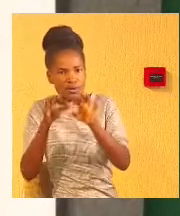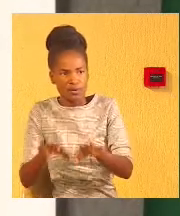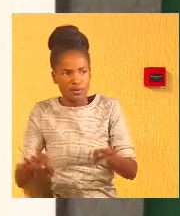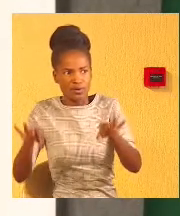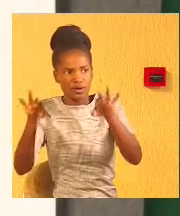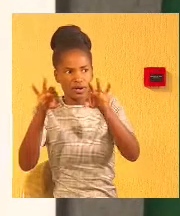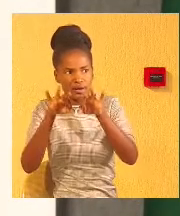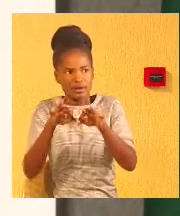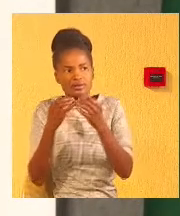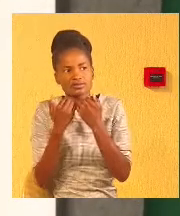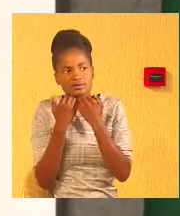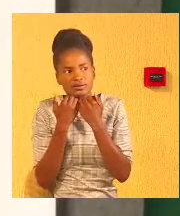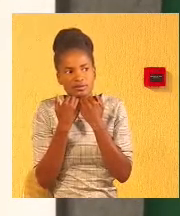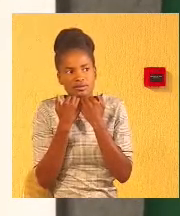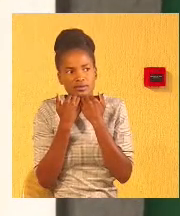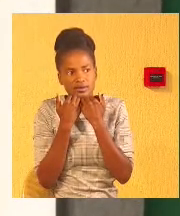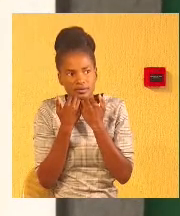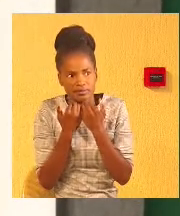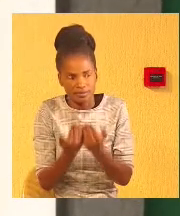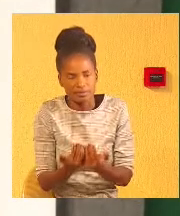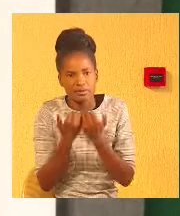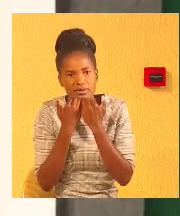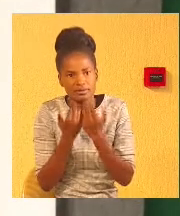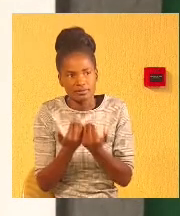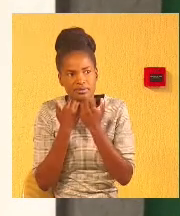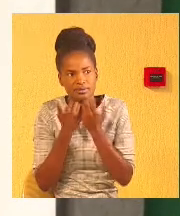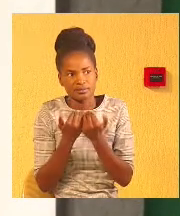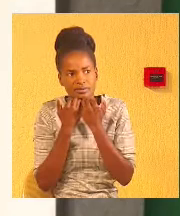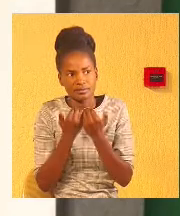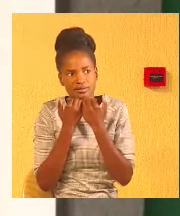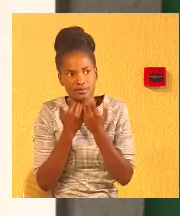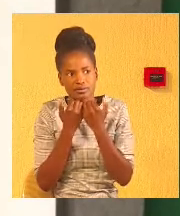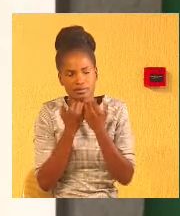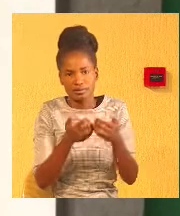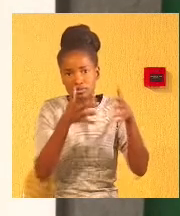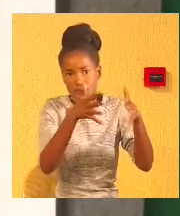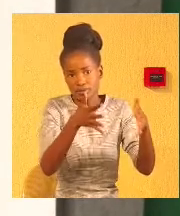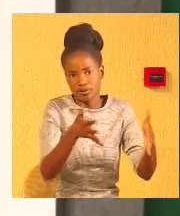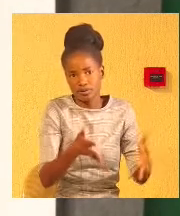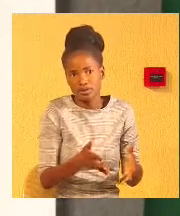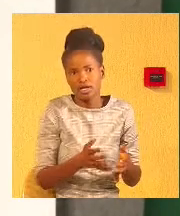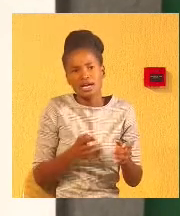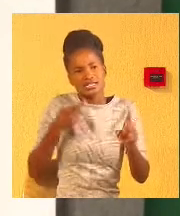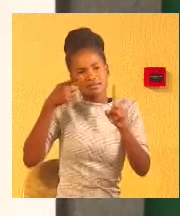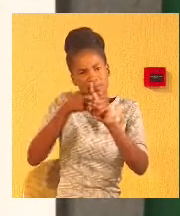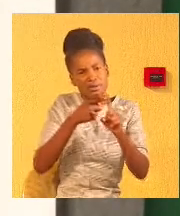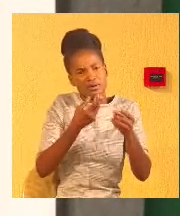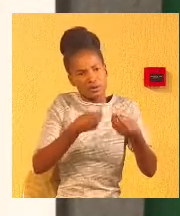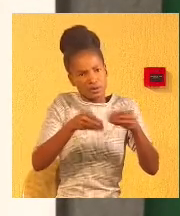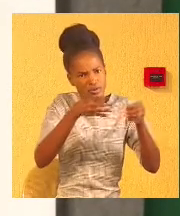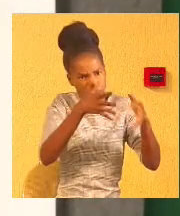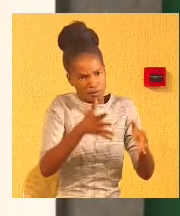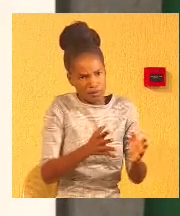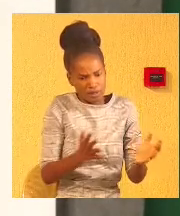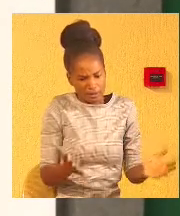is a very impacting very positive on the rural economy. We want to grow the rural economy. Primary